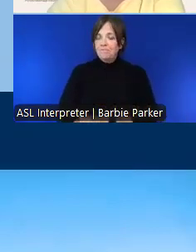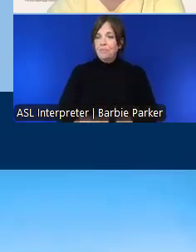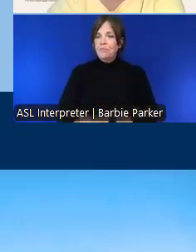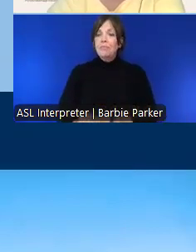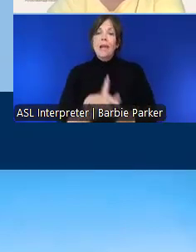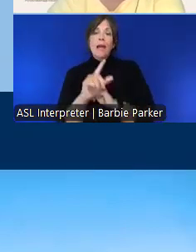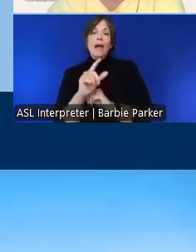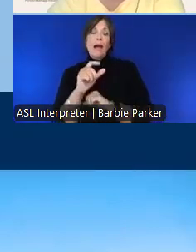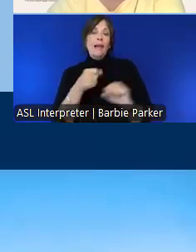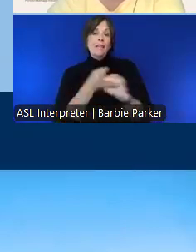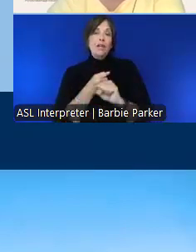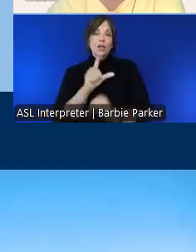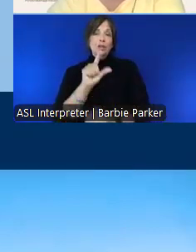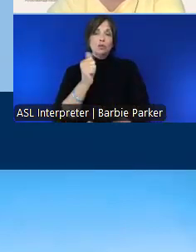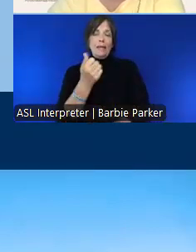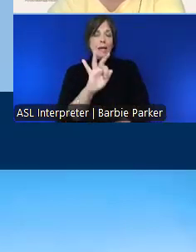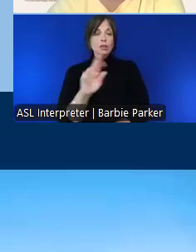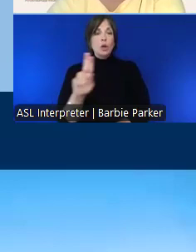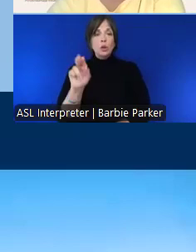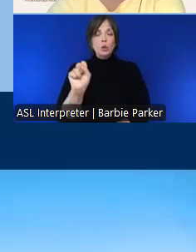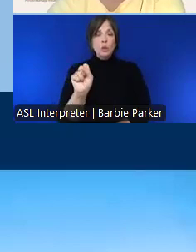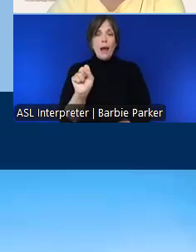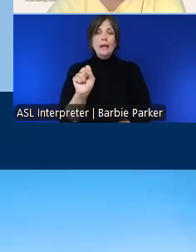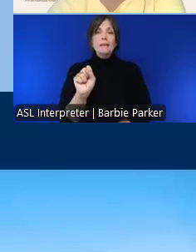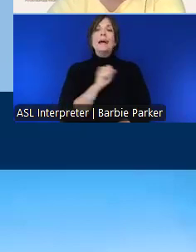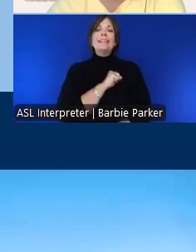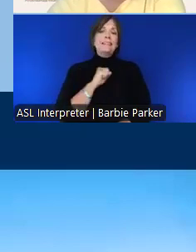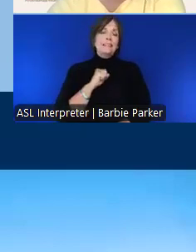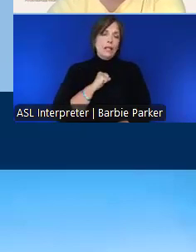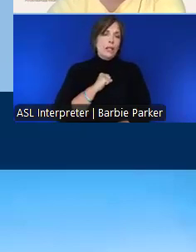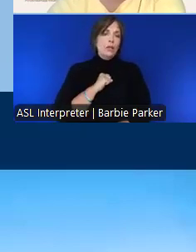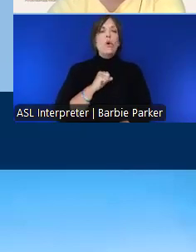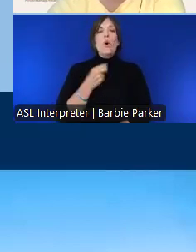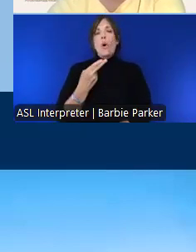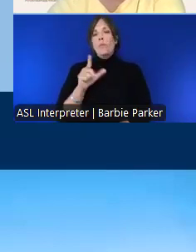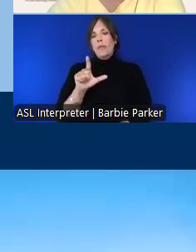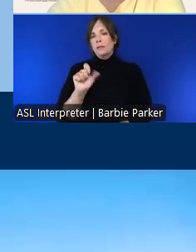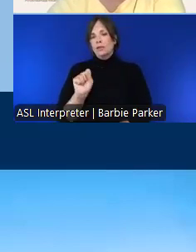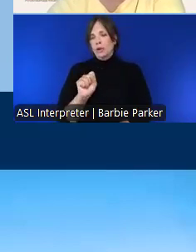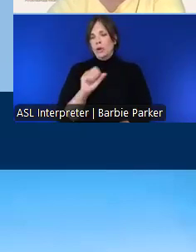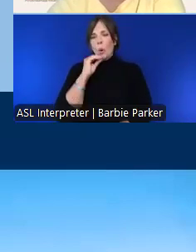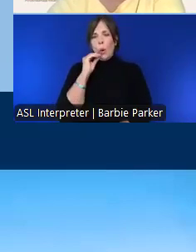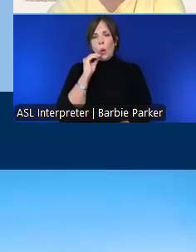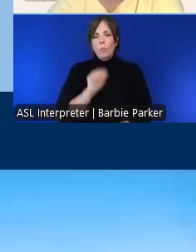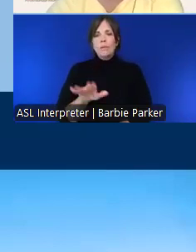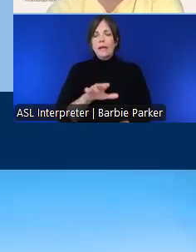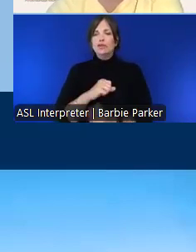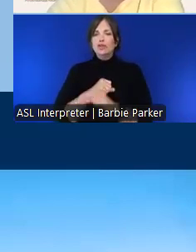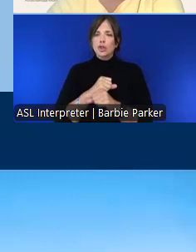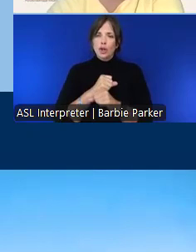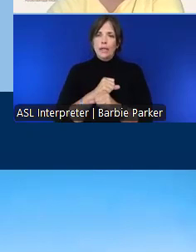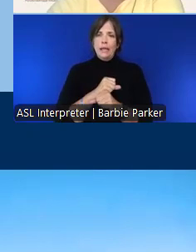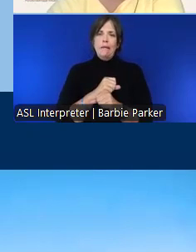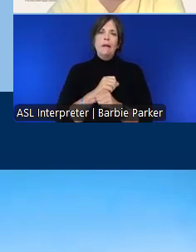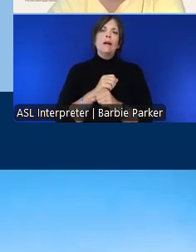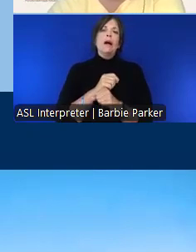the U.S. Senate Homeland Security and Government Affairs Committee published the How the U.S.